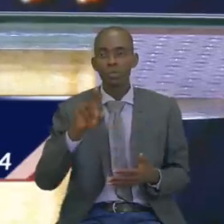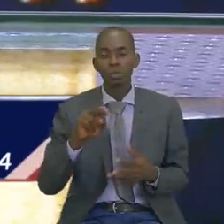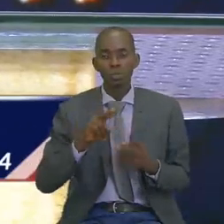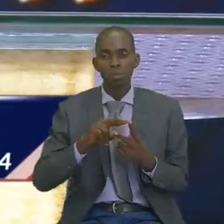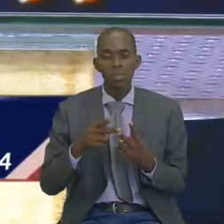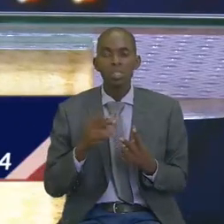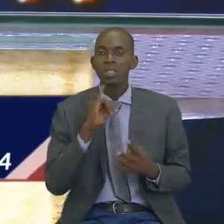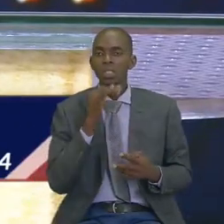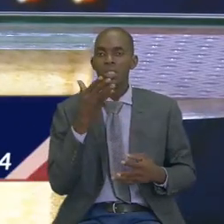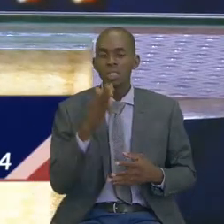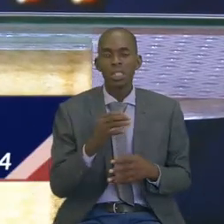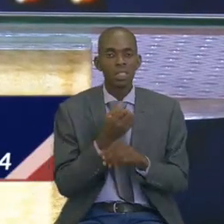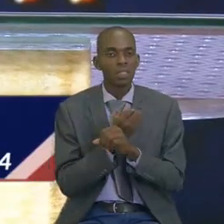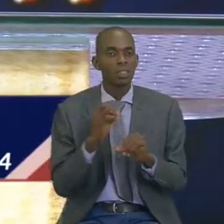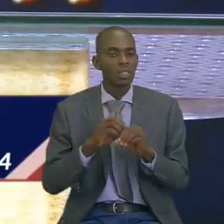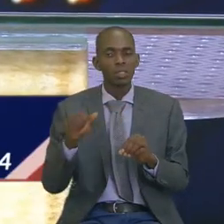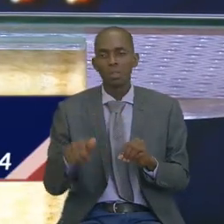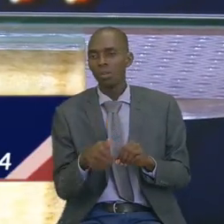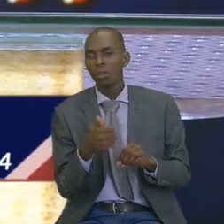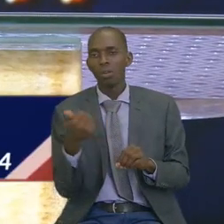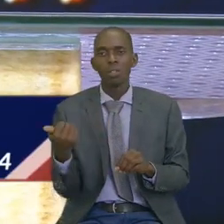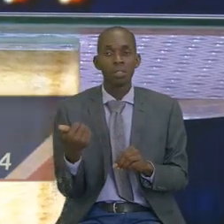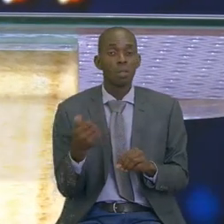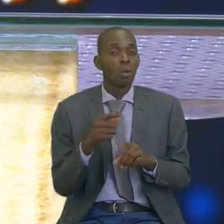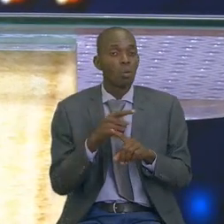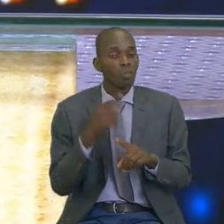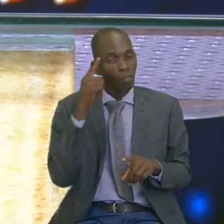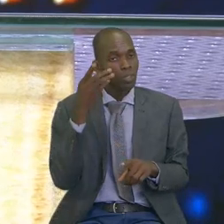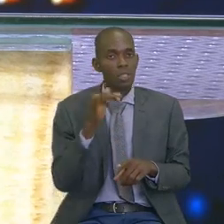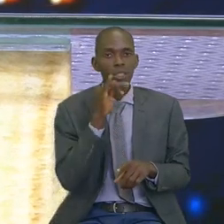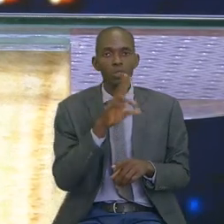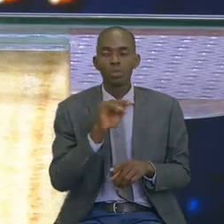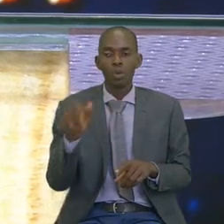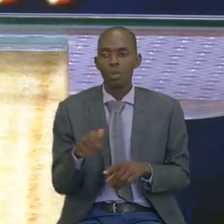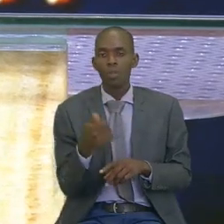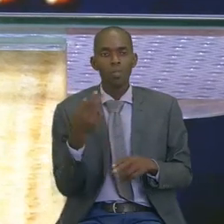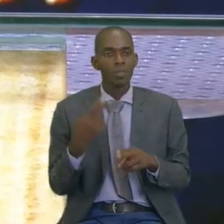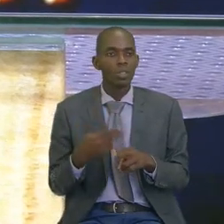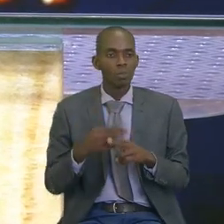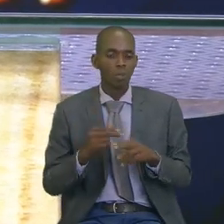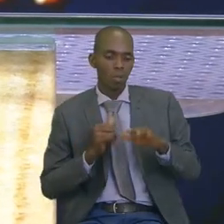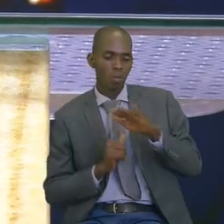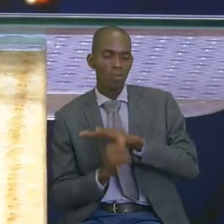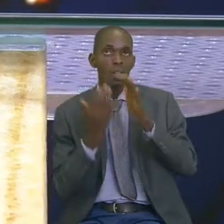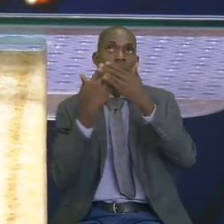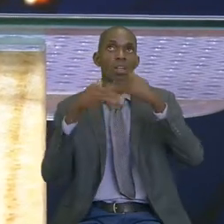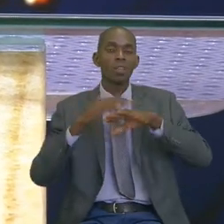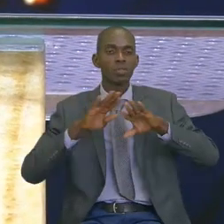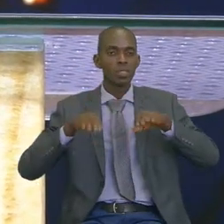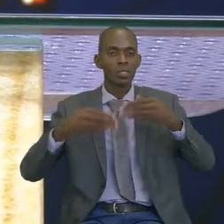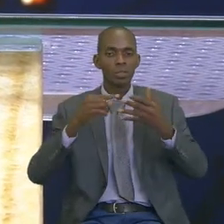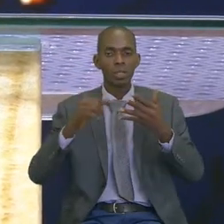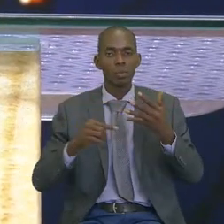there salvation in any other, for there is none other name under heaven given among